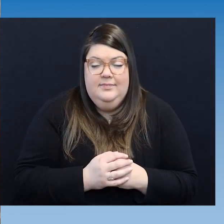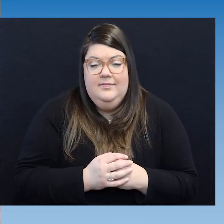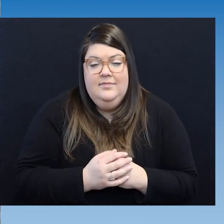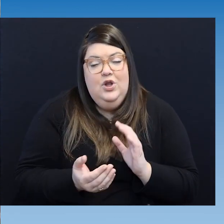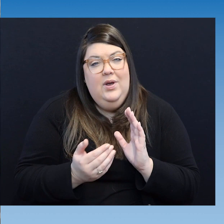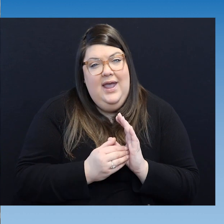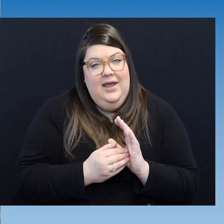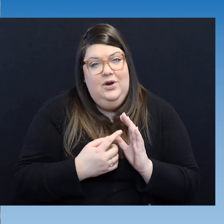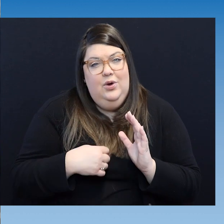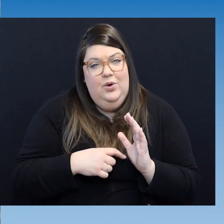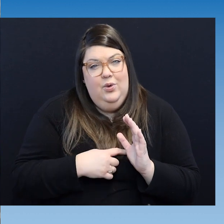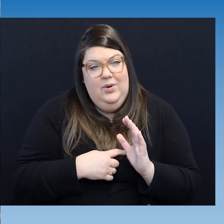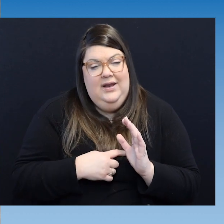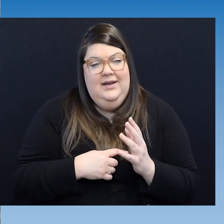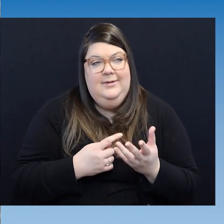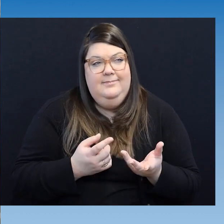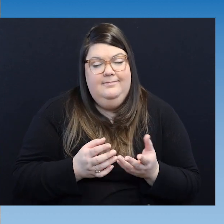we draw so much of